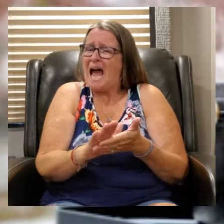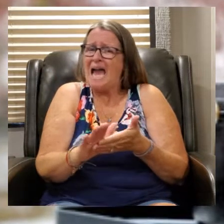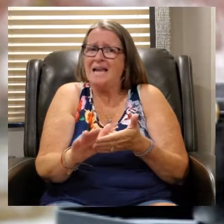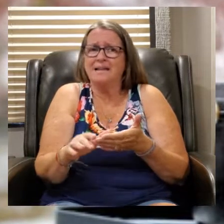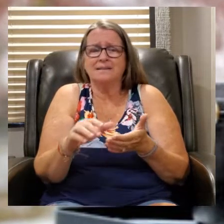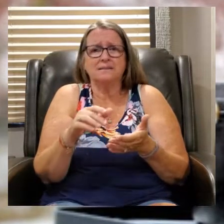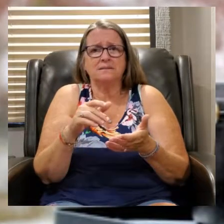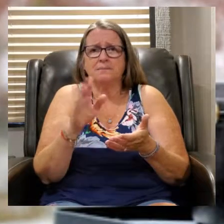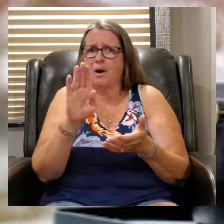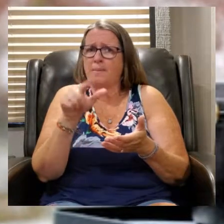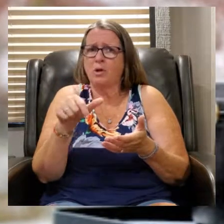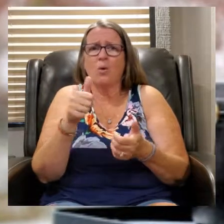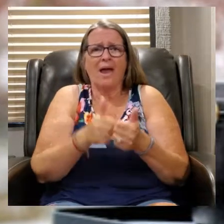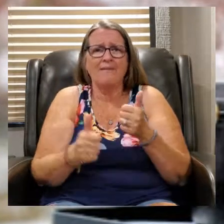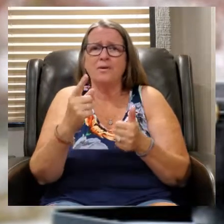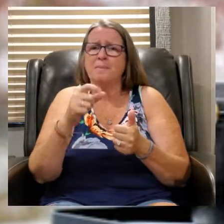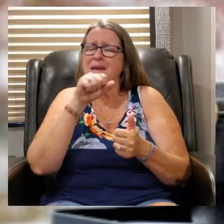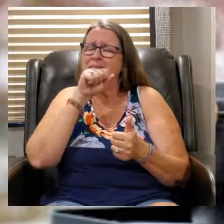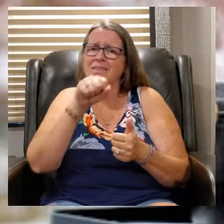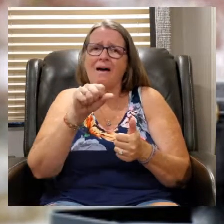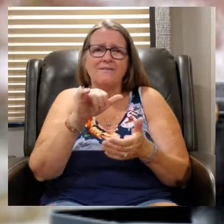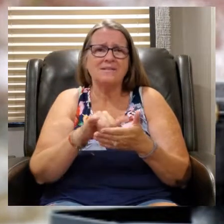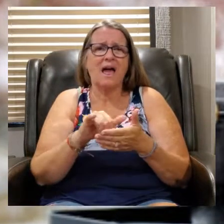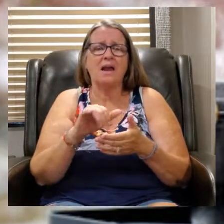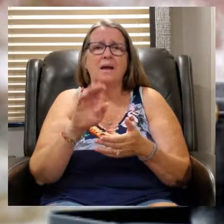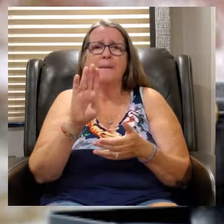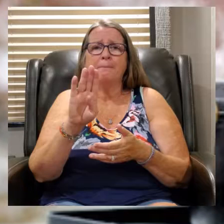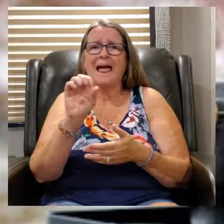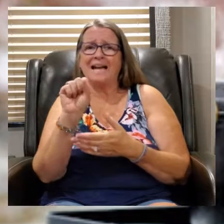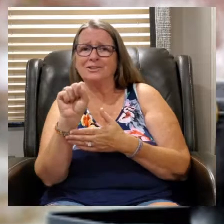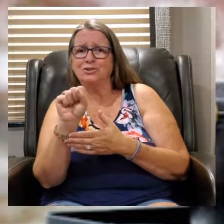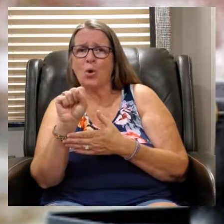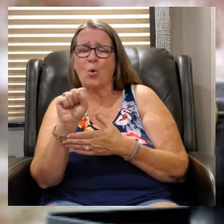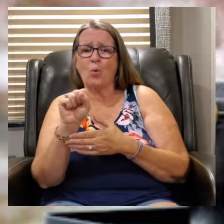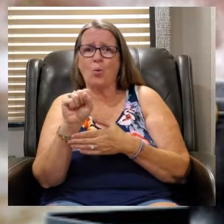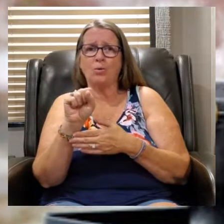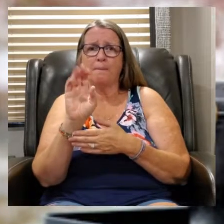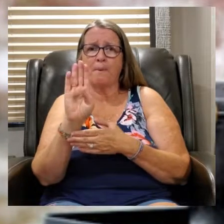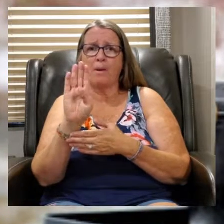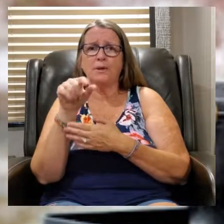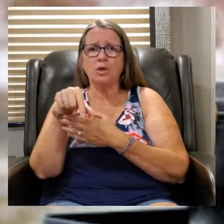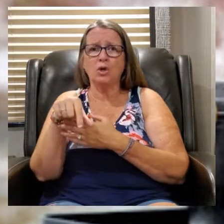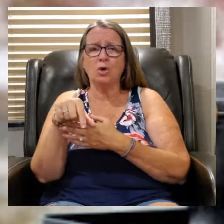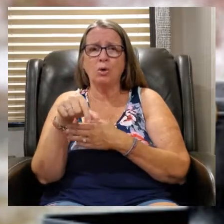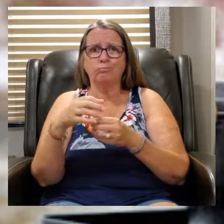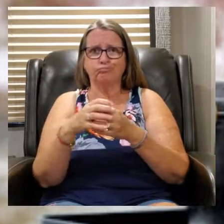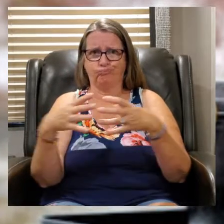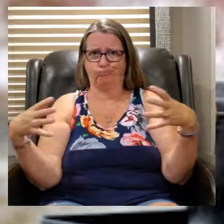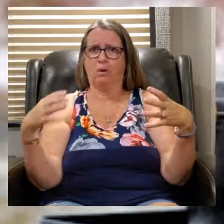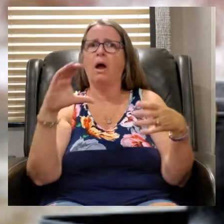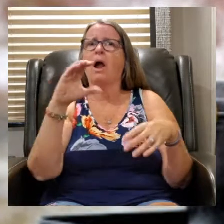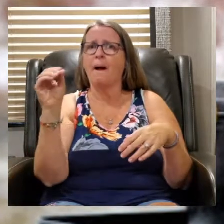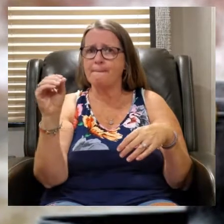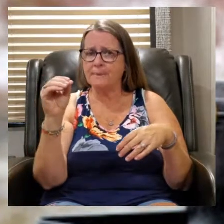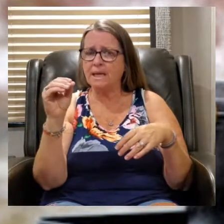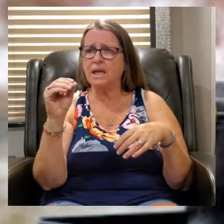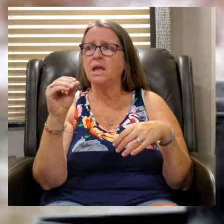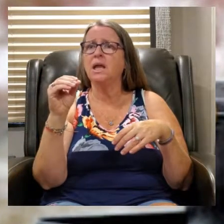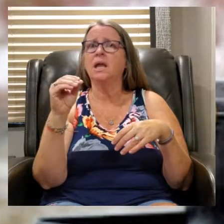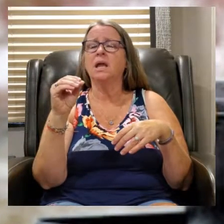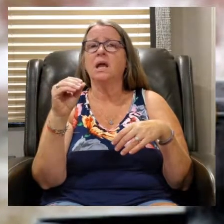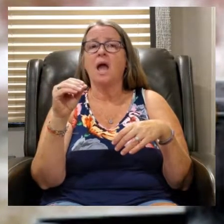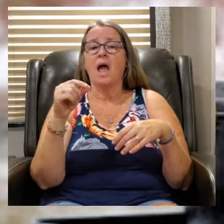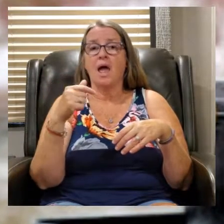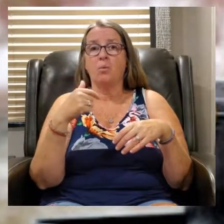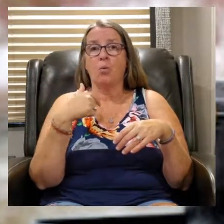barbecue, which I don't need to tell you, everybody loves. They're Blackstone barbecues. They're a growing company,